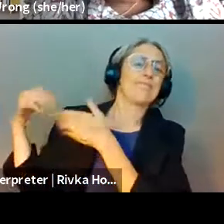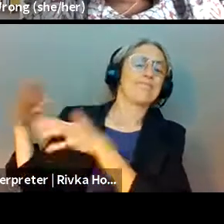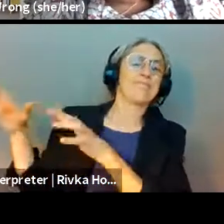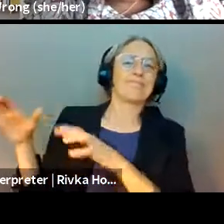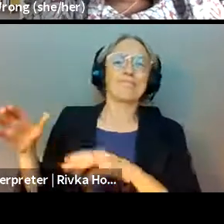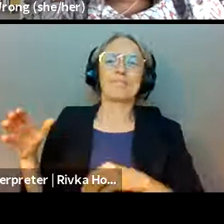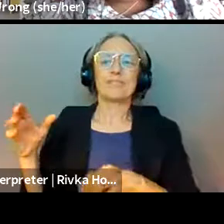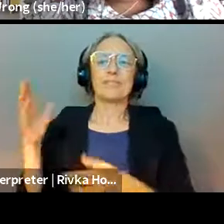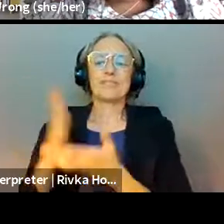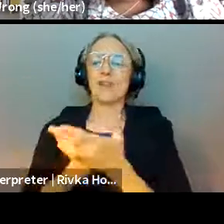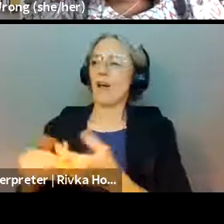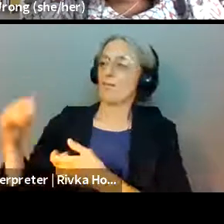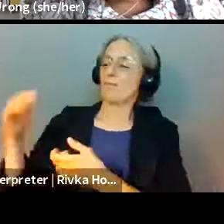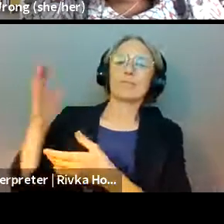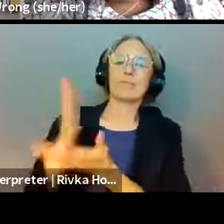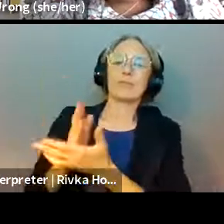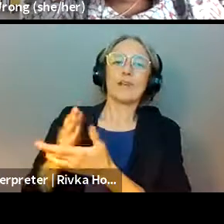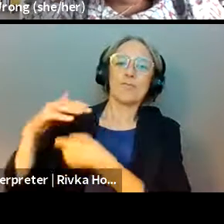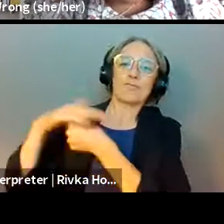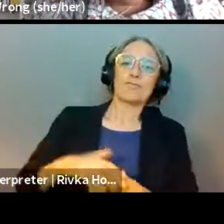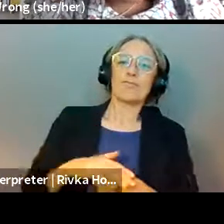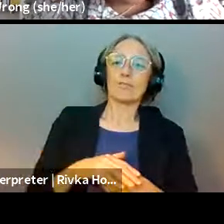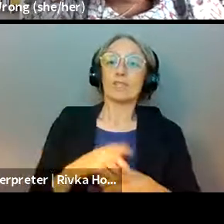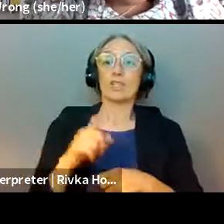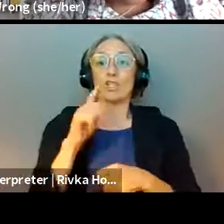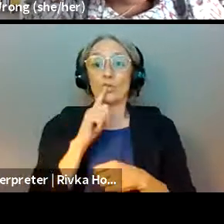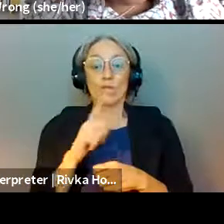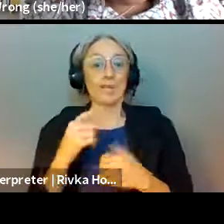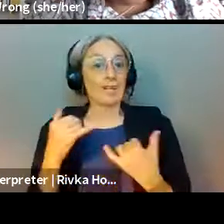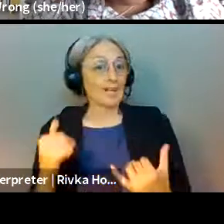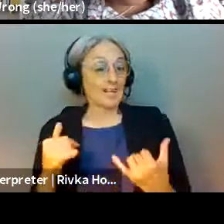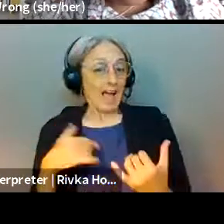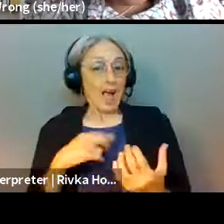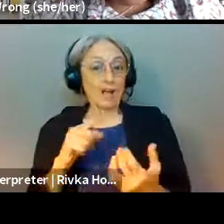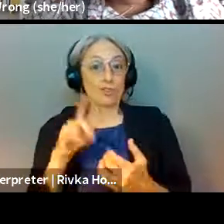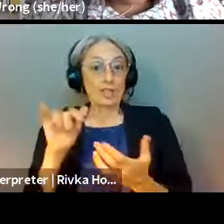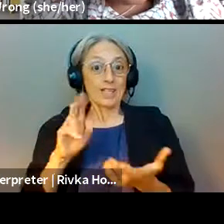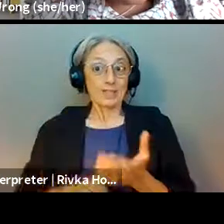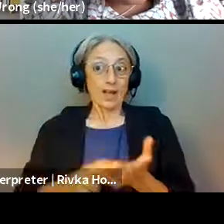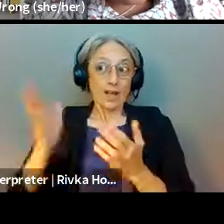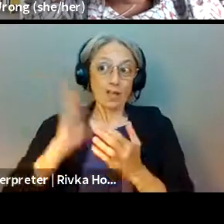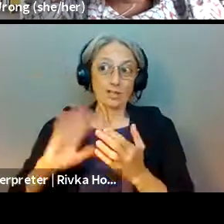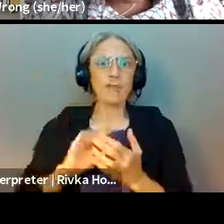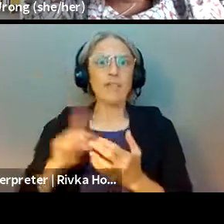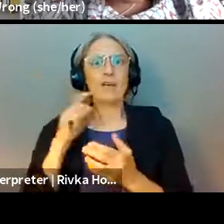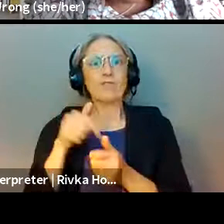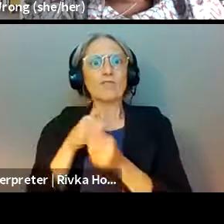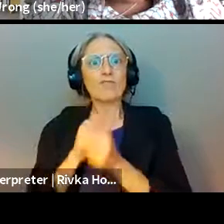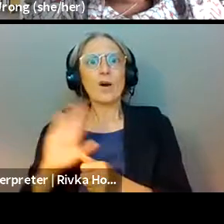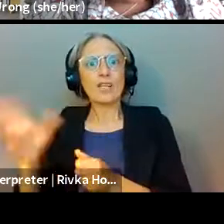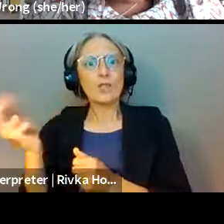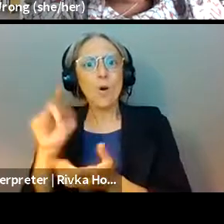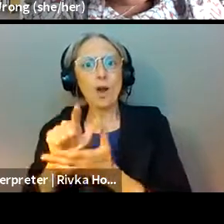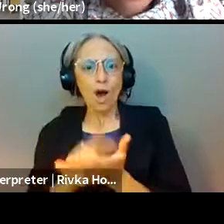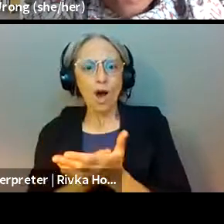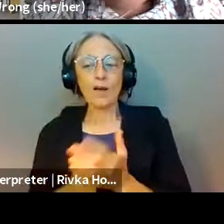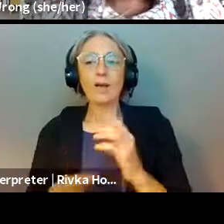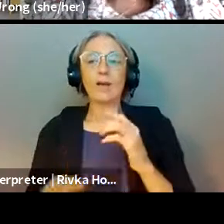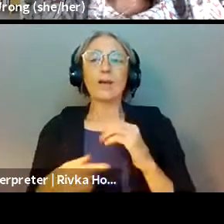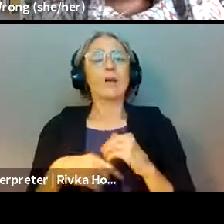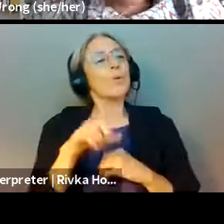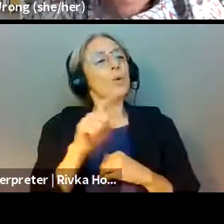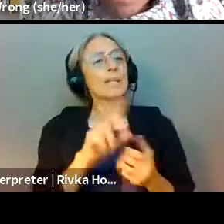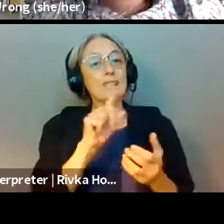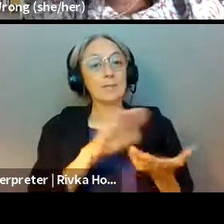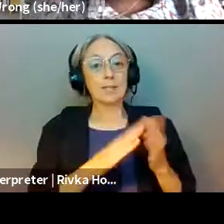way past time the government follow its own laws. We also need the disability community to show up for us. We